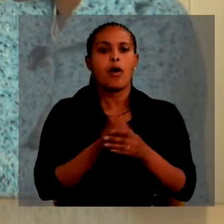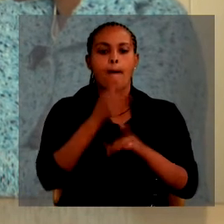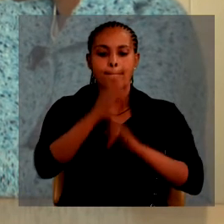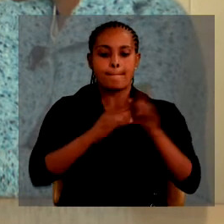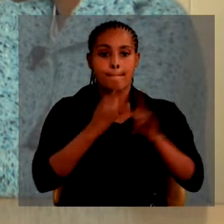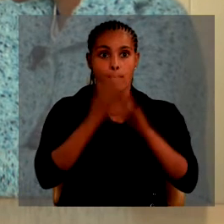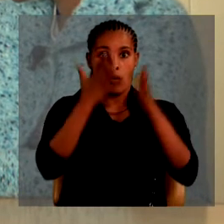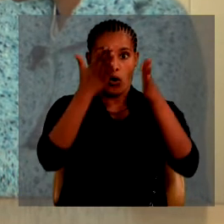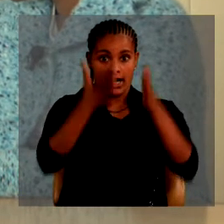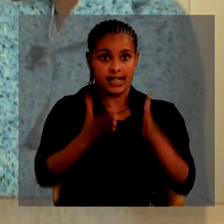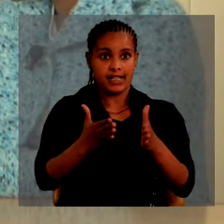Modern